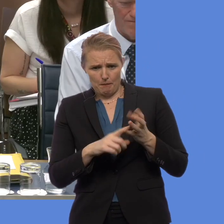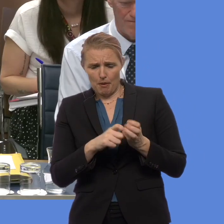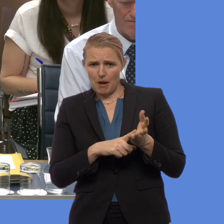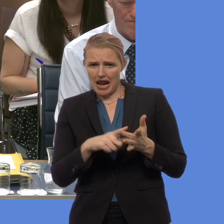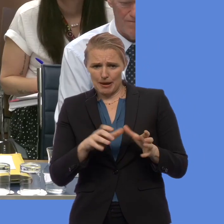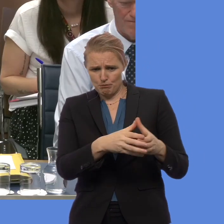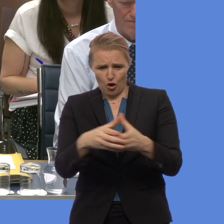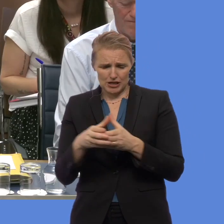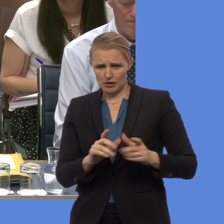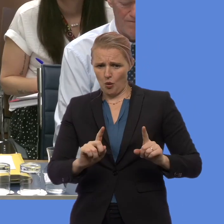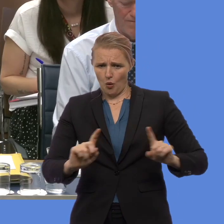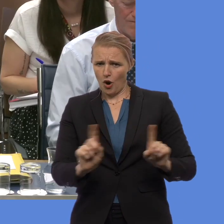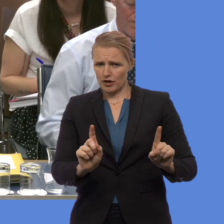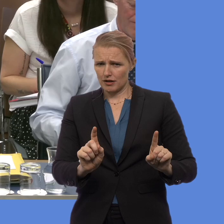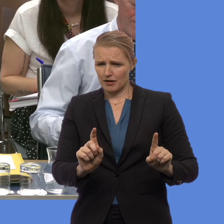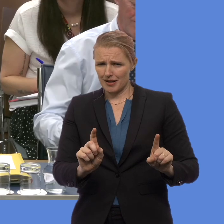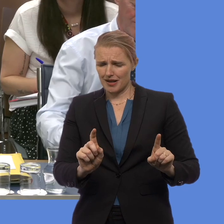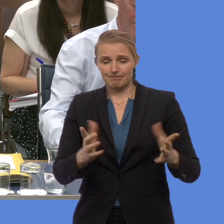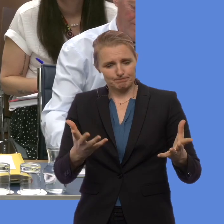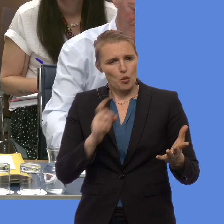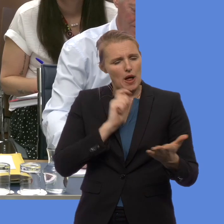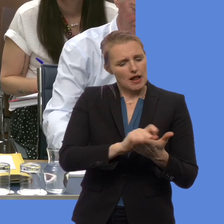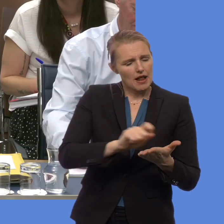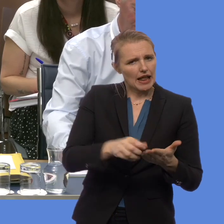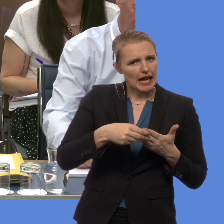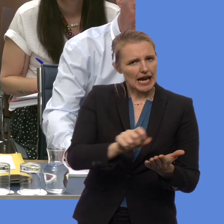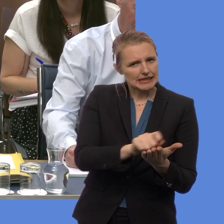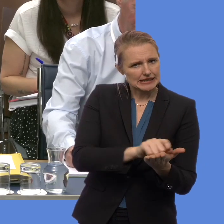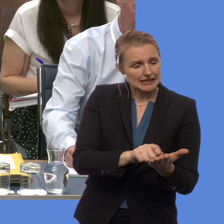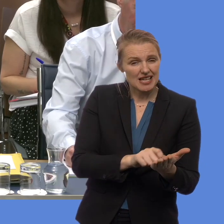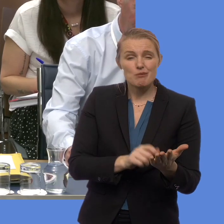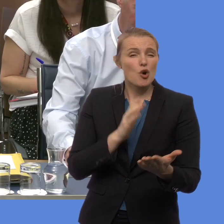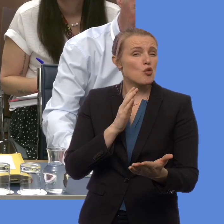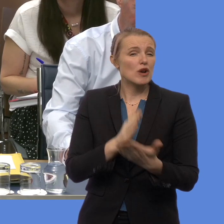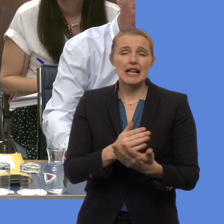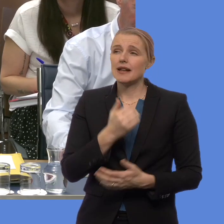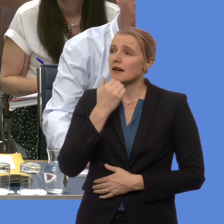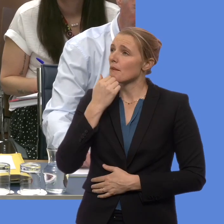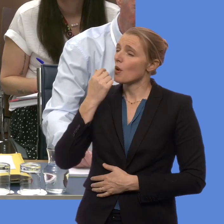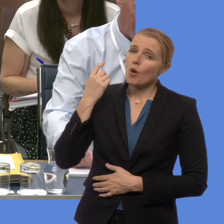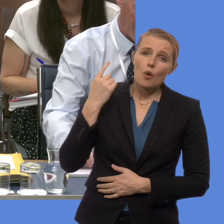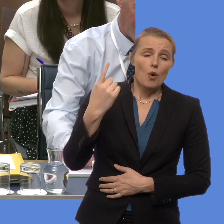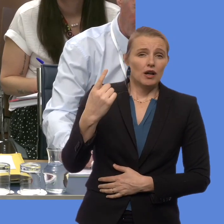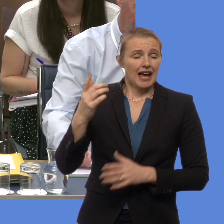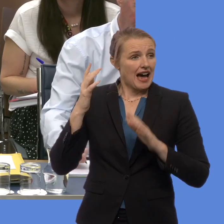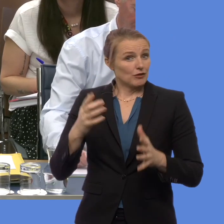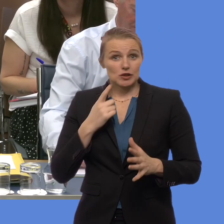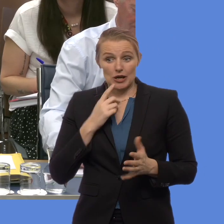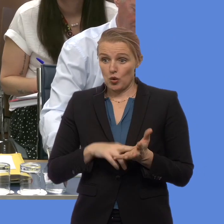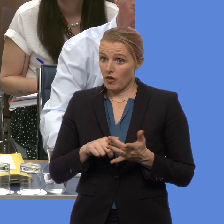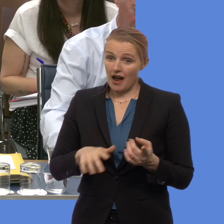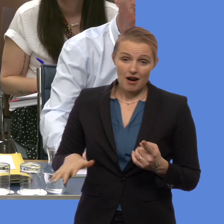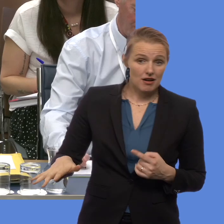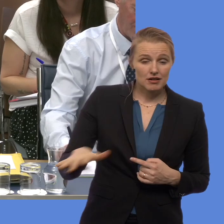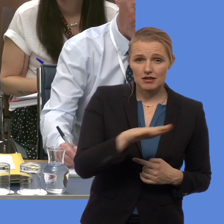balance, for me, starts with fully respecting the rights of everyone in this place to